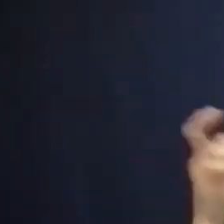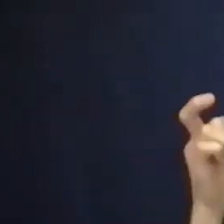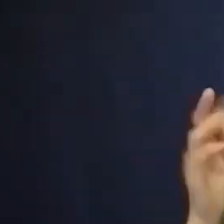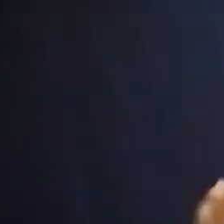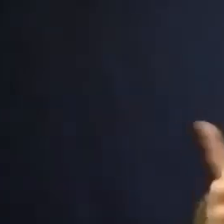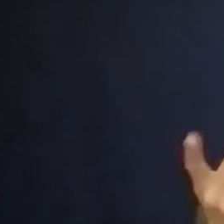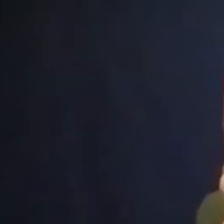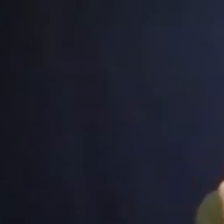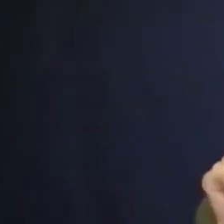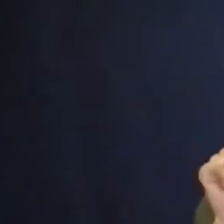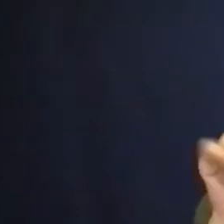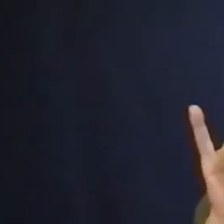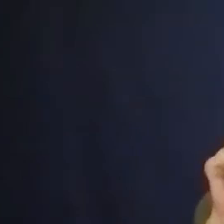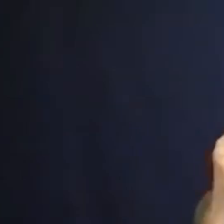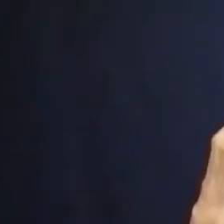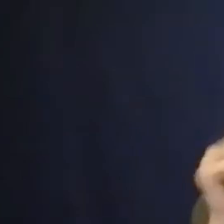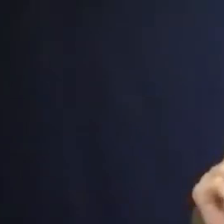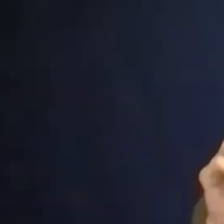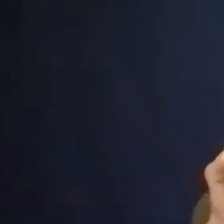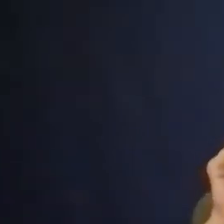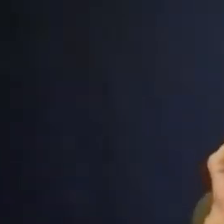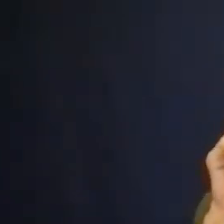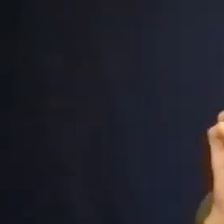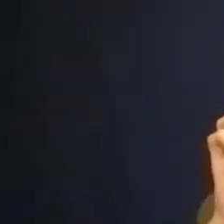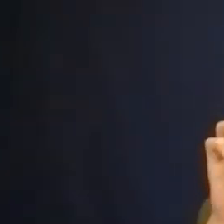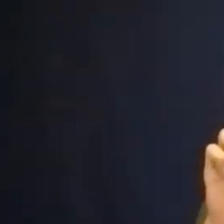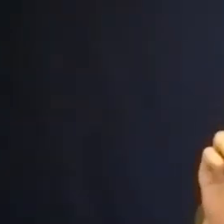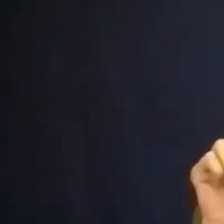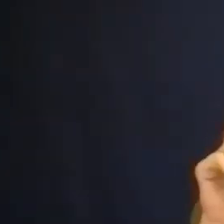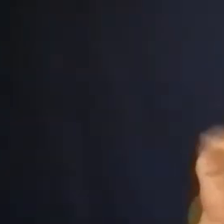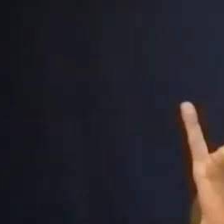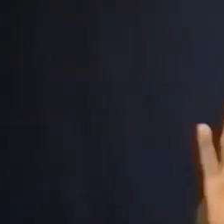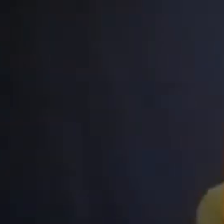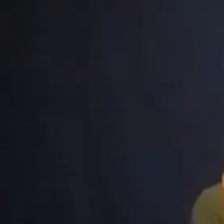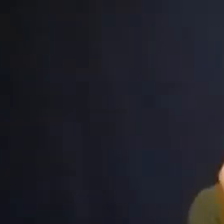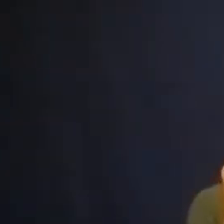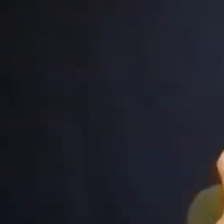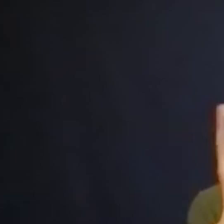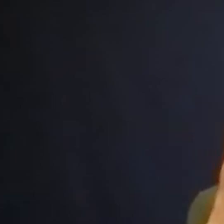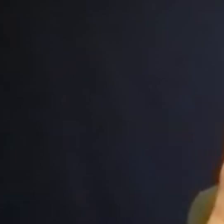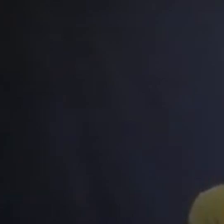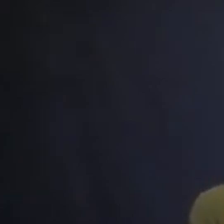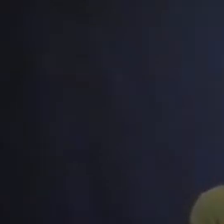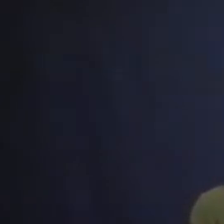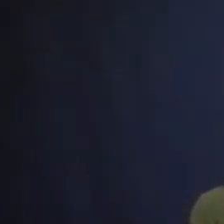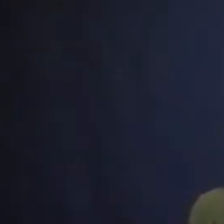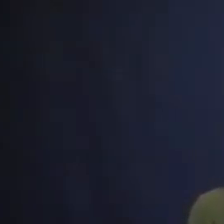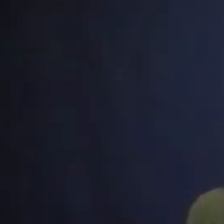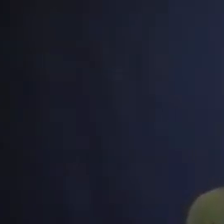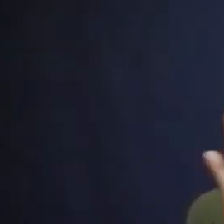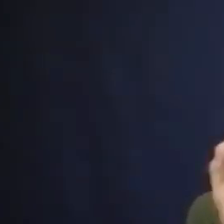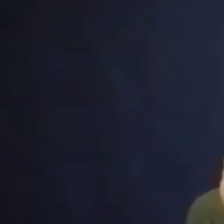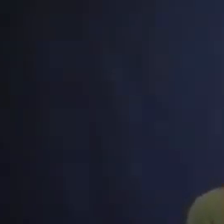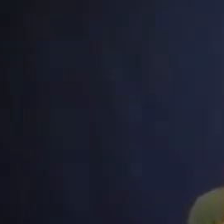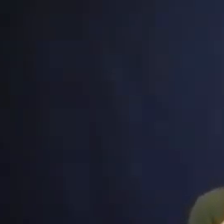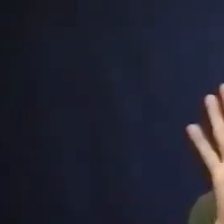Ayesha Delany-Brumsey, who's director of the Council of State Governments Justice Center, the Behavioral Health Division. And